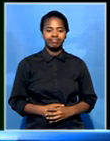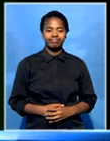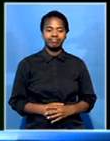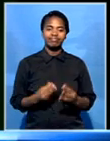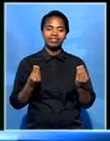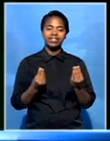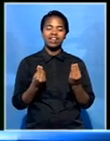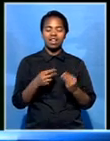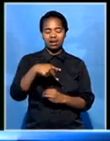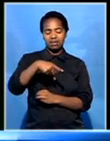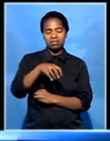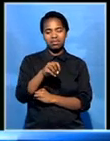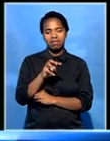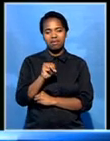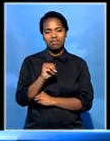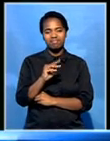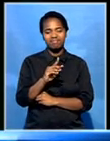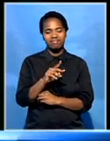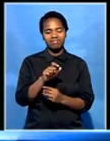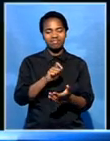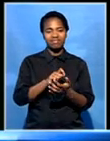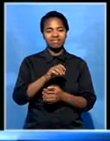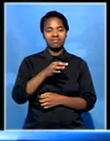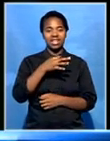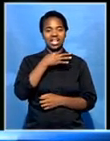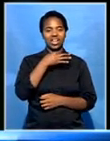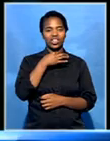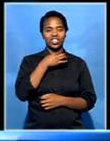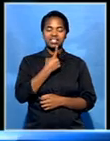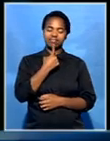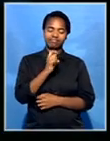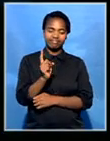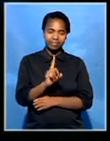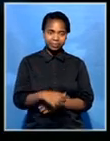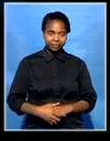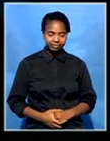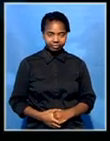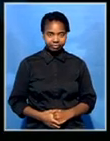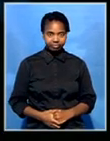famous poem, the great English playwright William Shakespeare